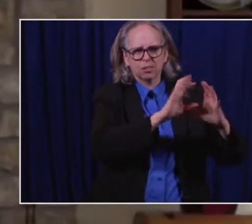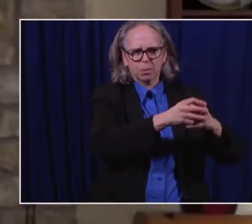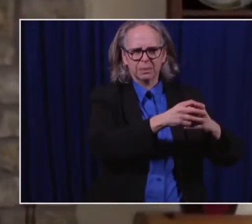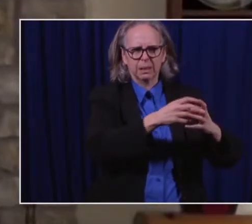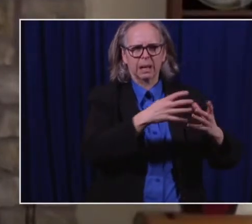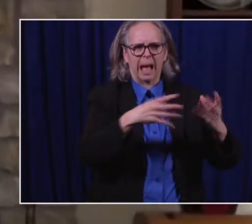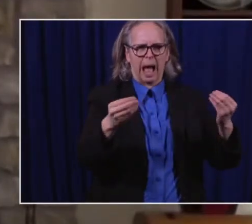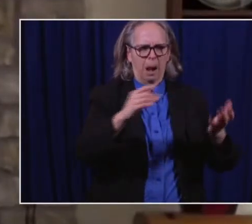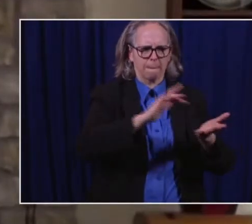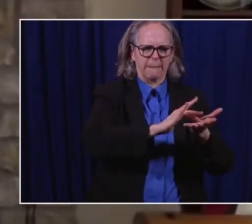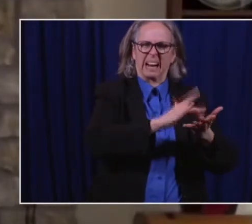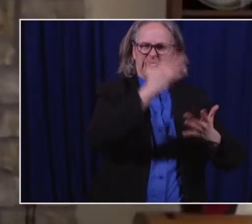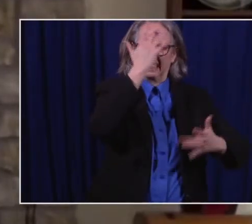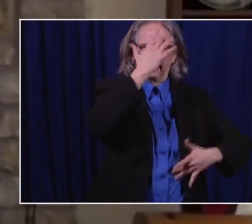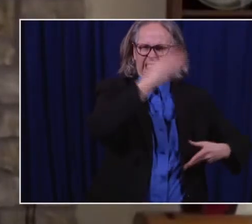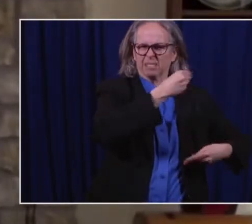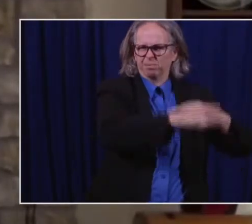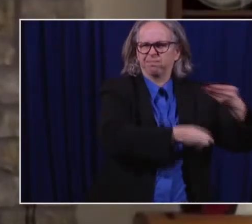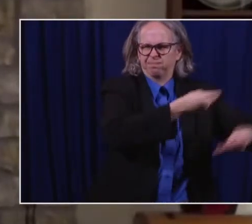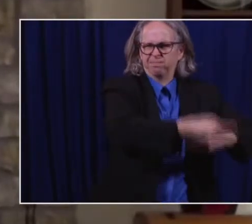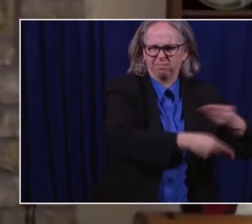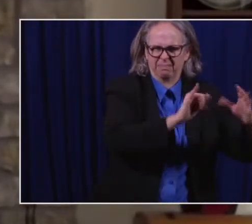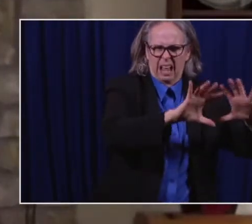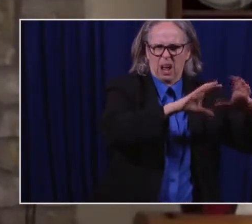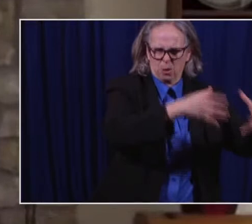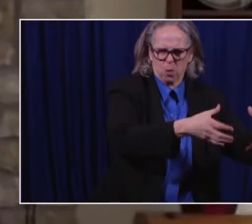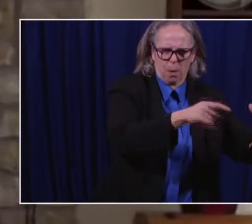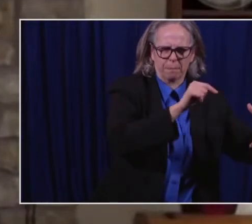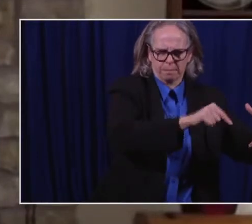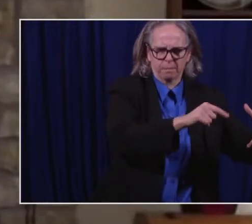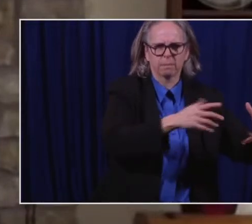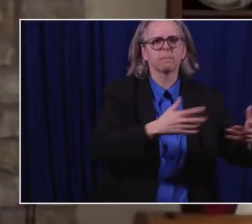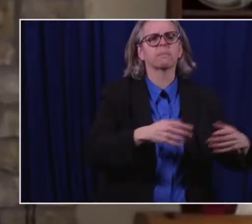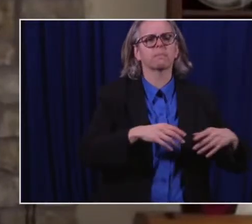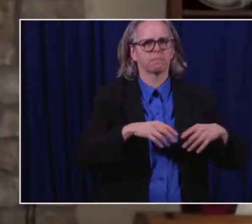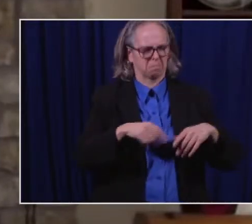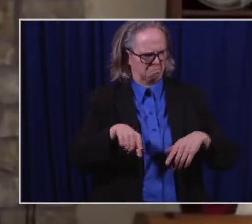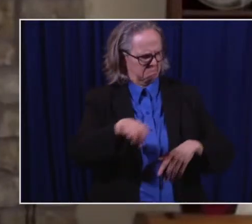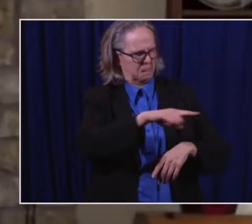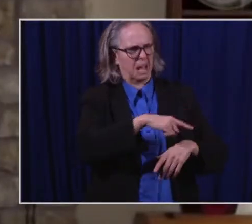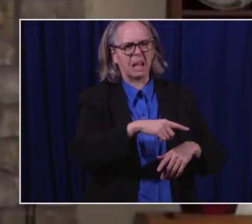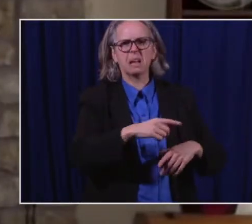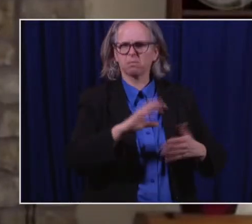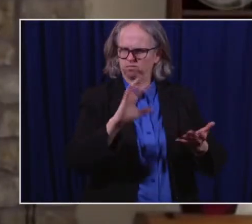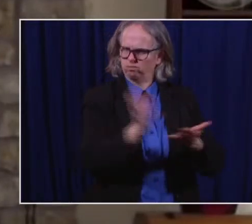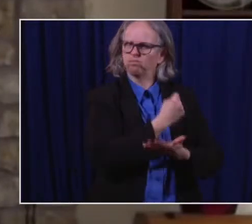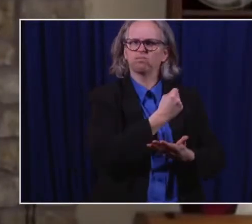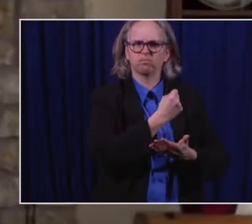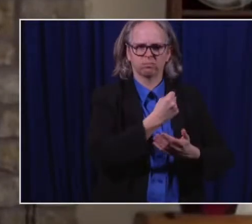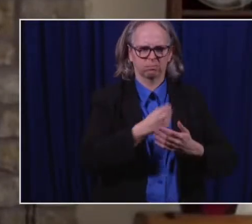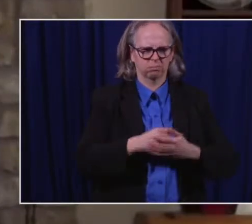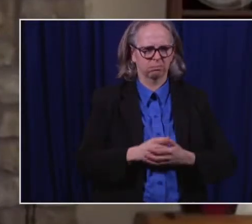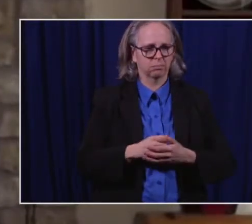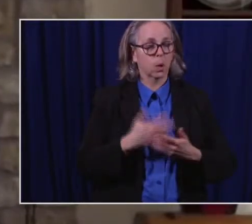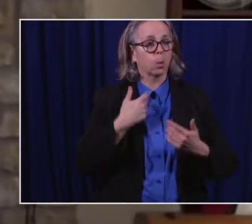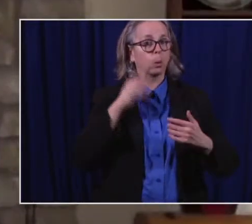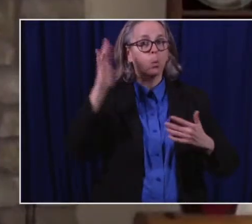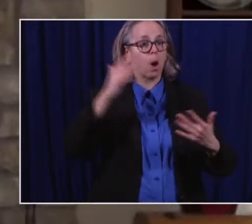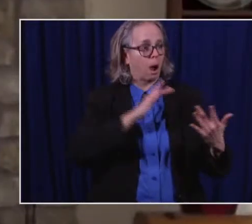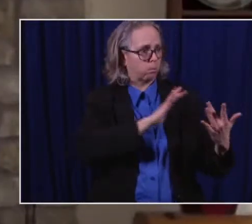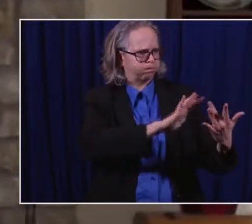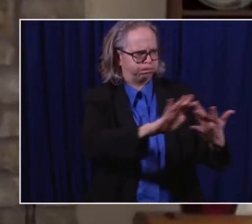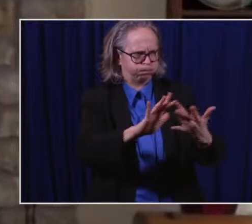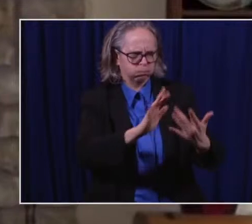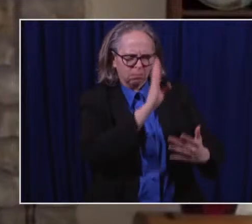conditions. These individuals are being contacted directly in regard to getting the